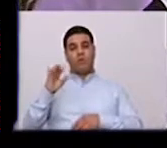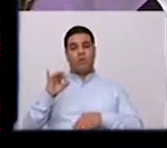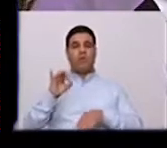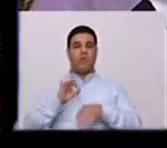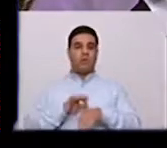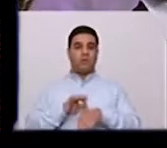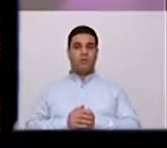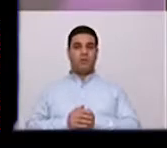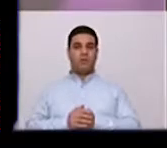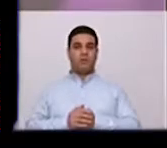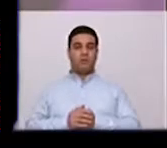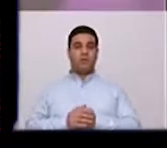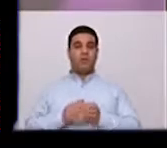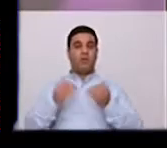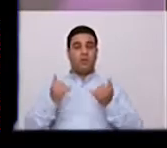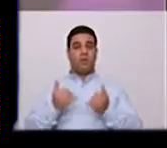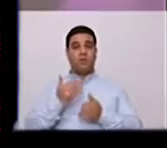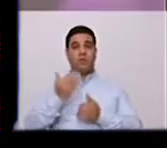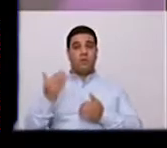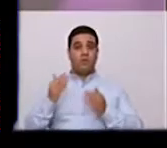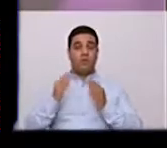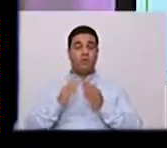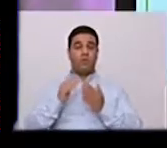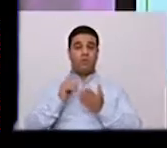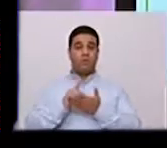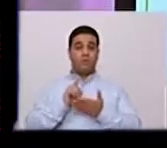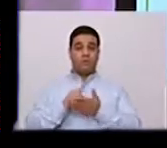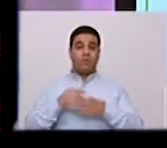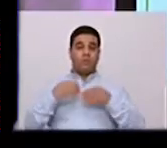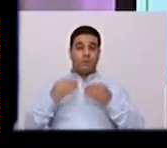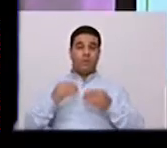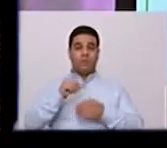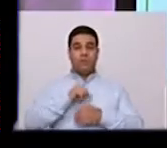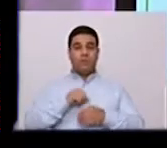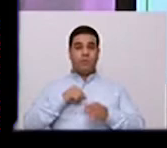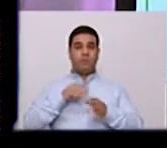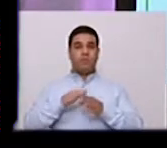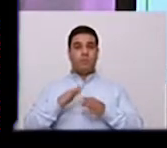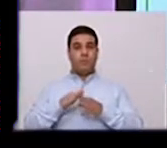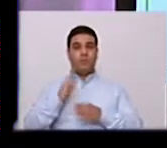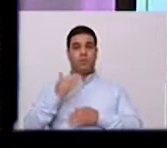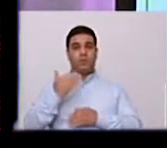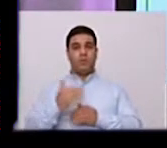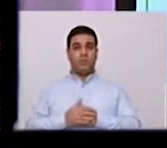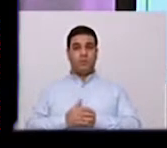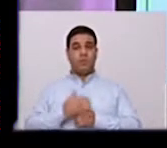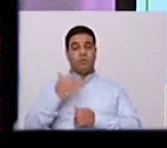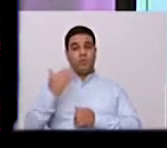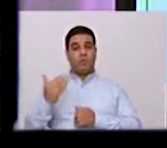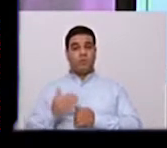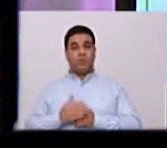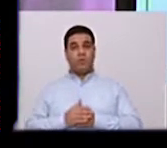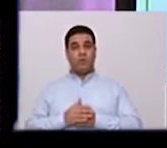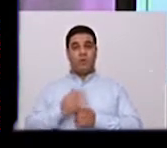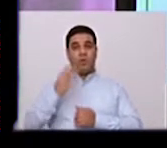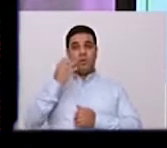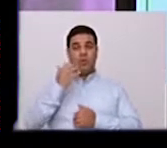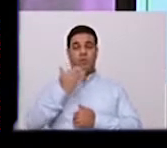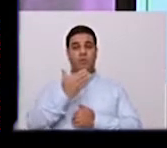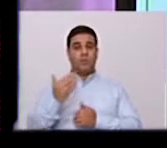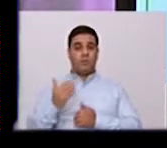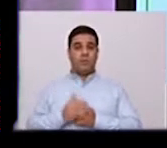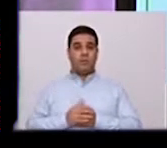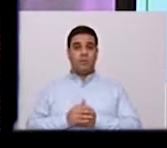kasallangan bo'ladi. Endi mustaqil bajarish uchun beriladigan topshiriqlarga o'tamiz. Bunda rasmda